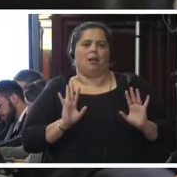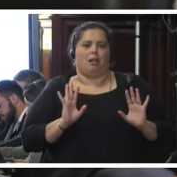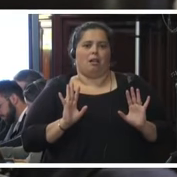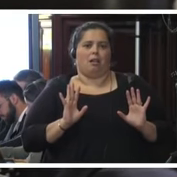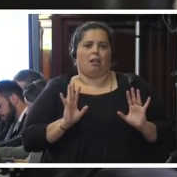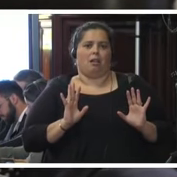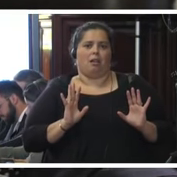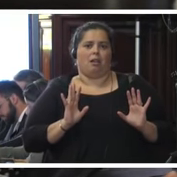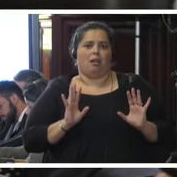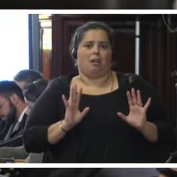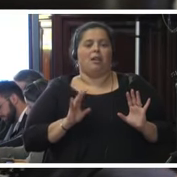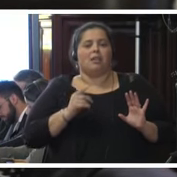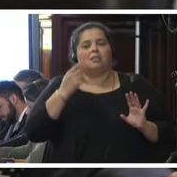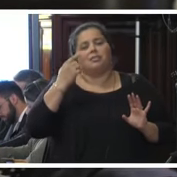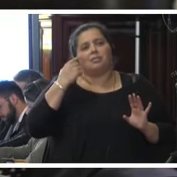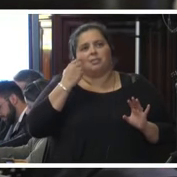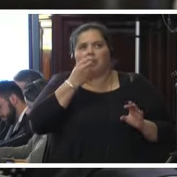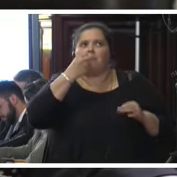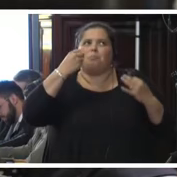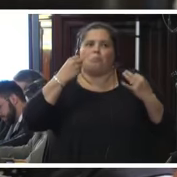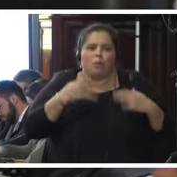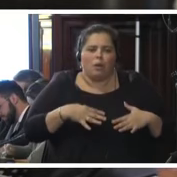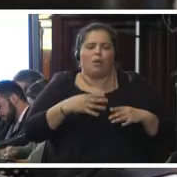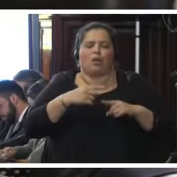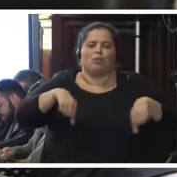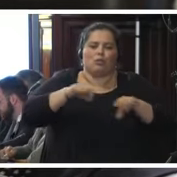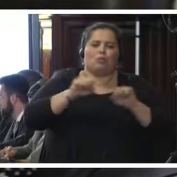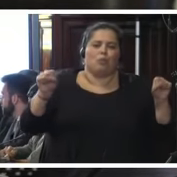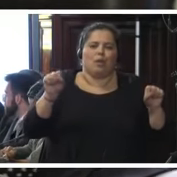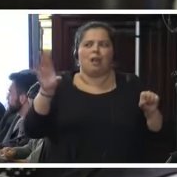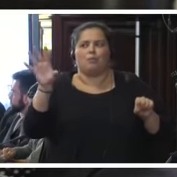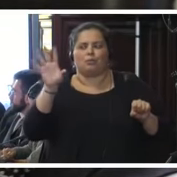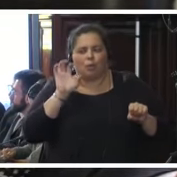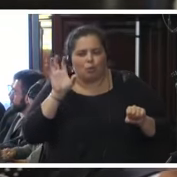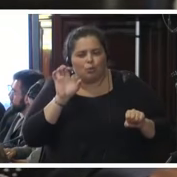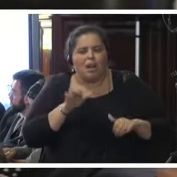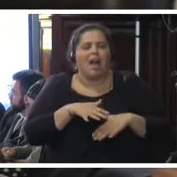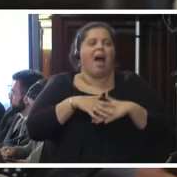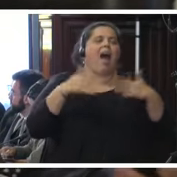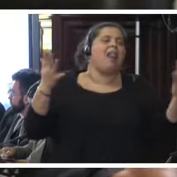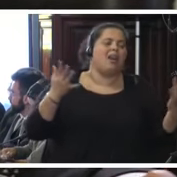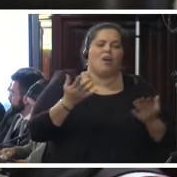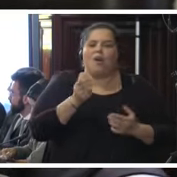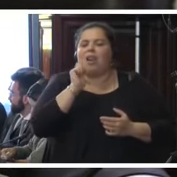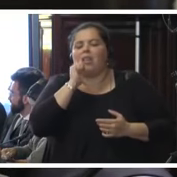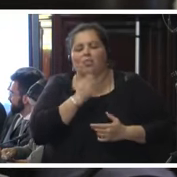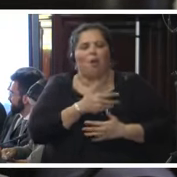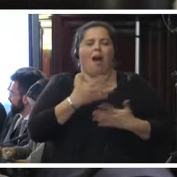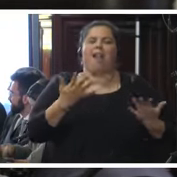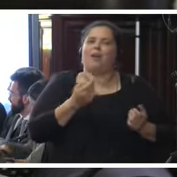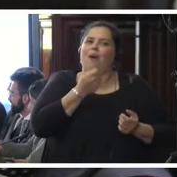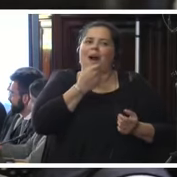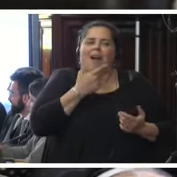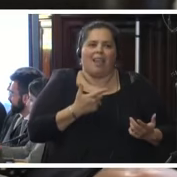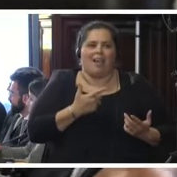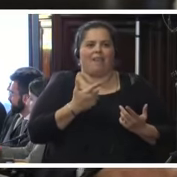it would be good if we can hear something pleasant in one of these hearings sometimes,